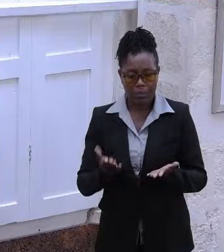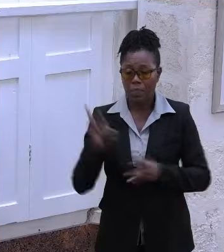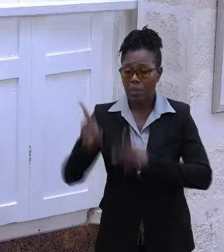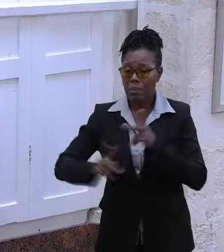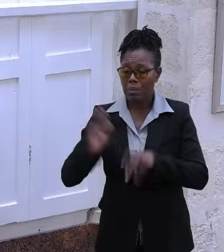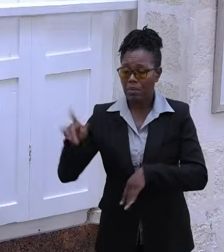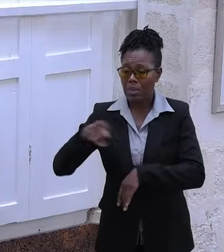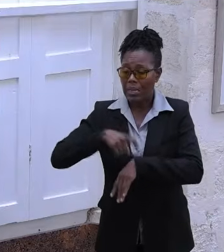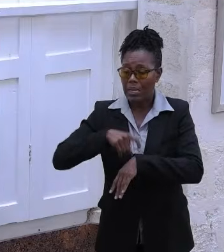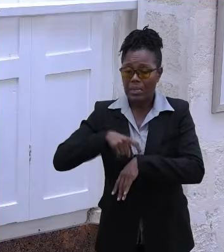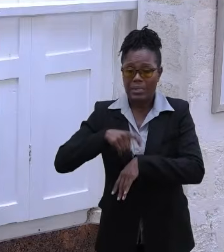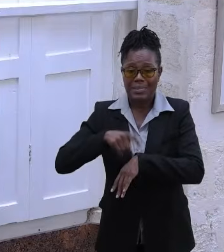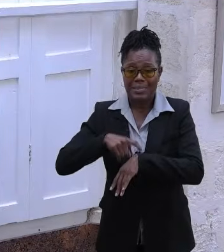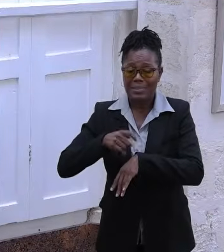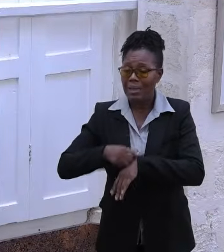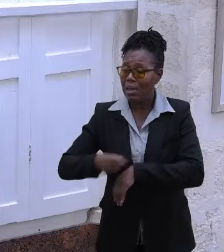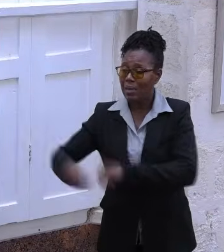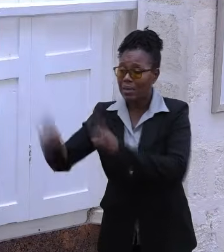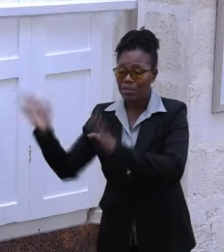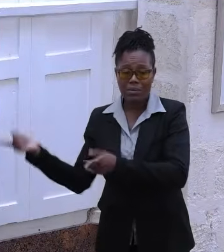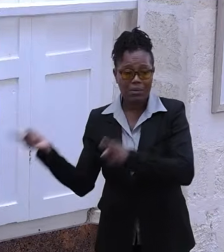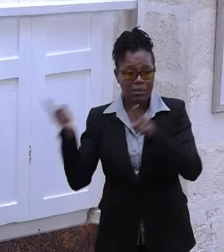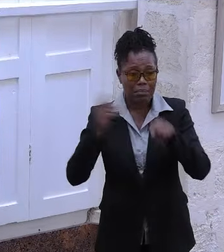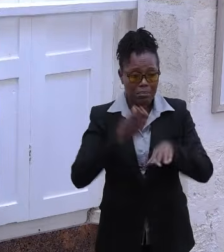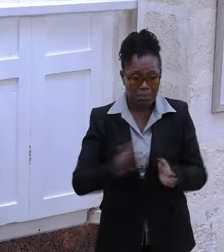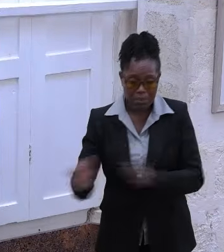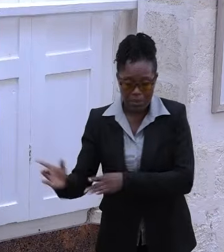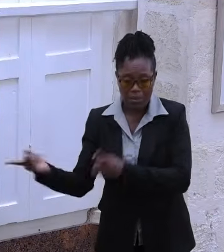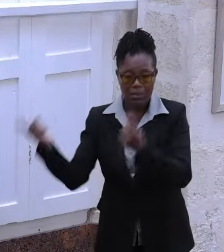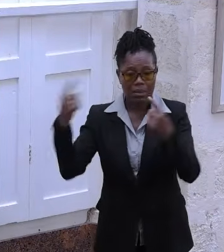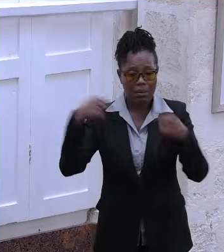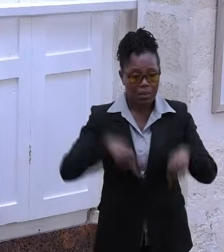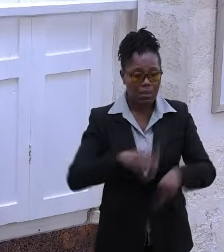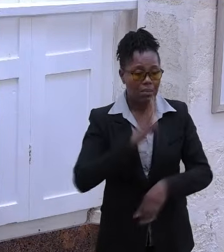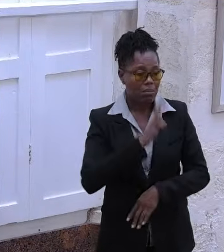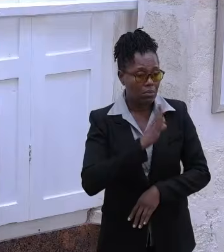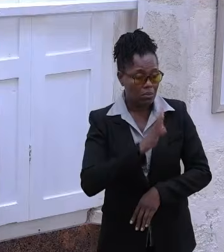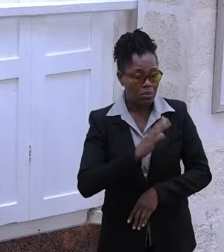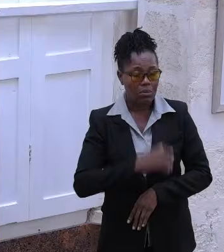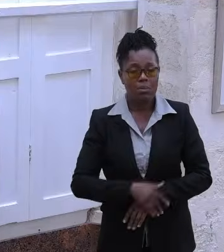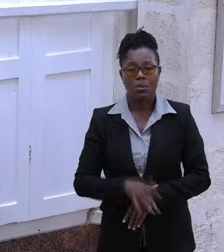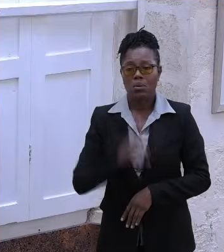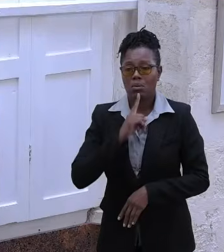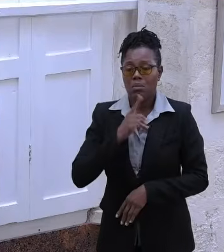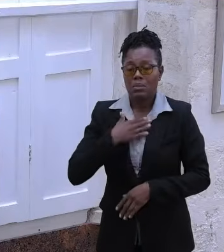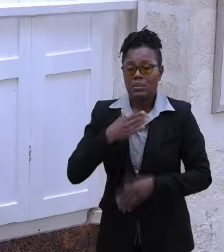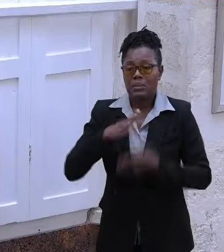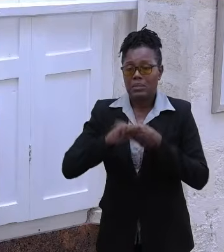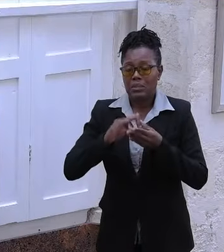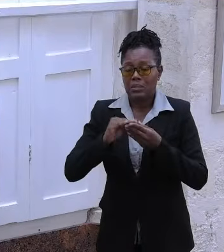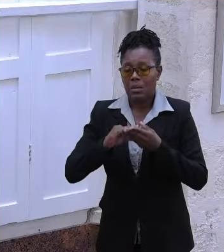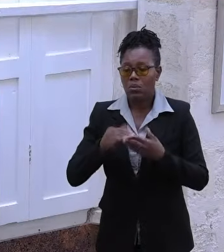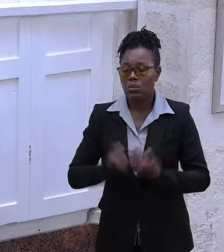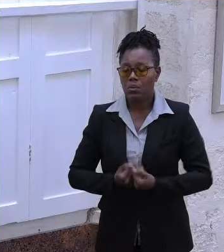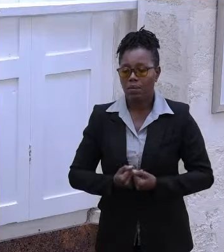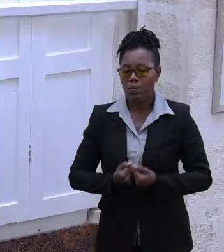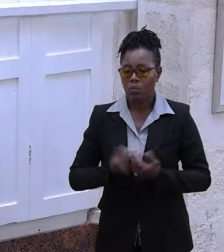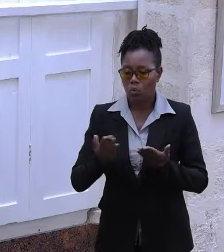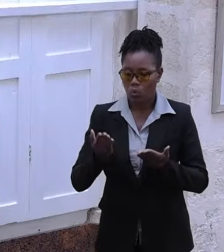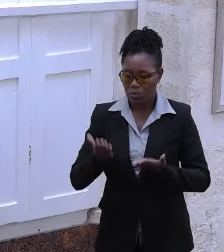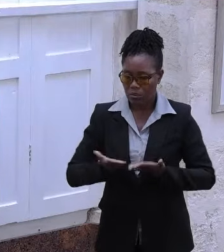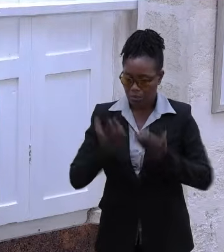time to prepare, and I must admit there were some very, very detailed